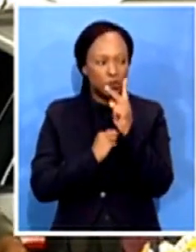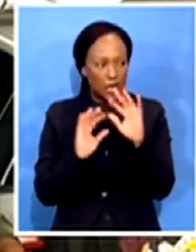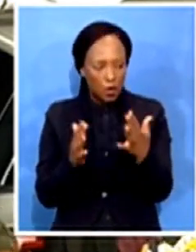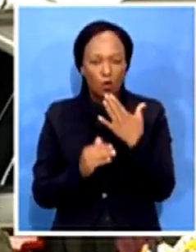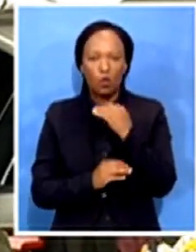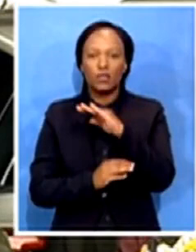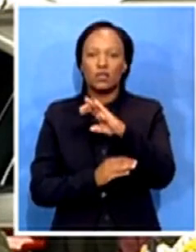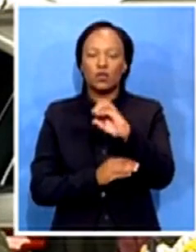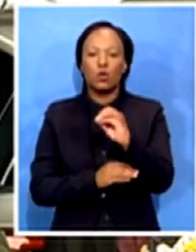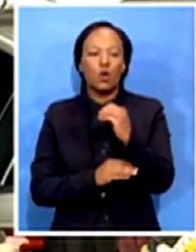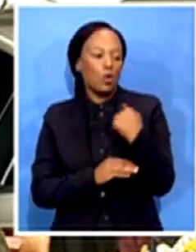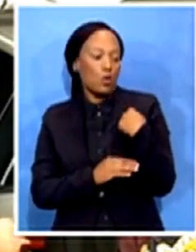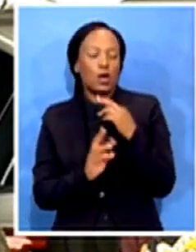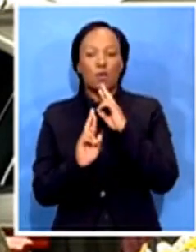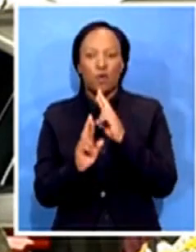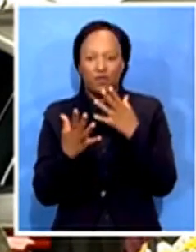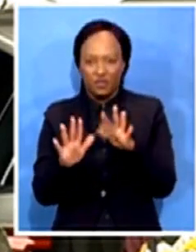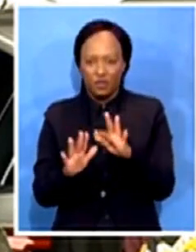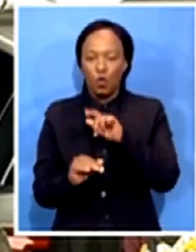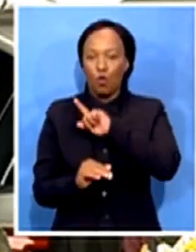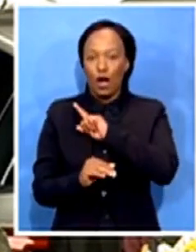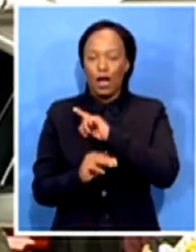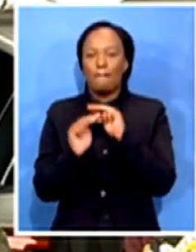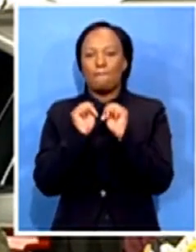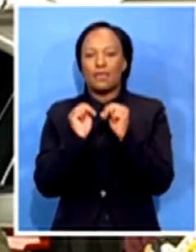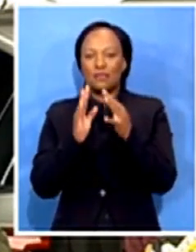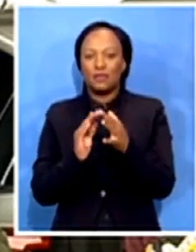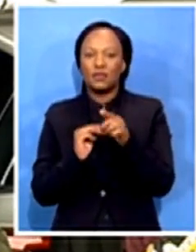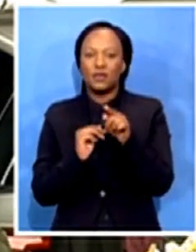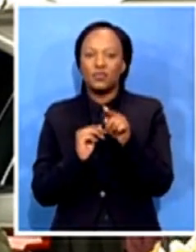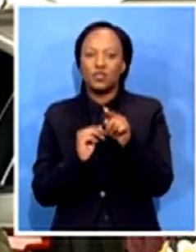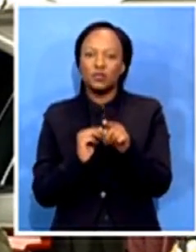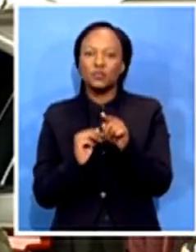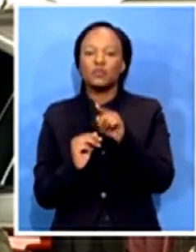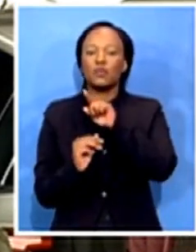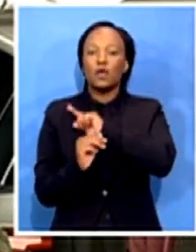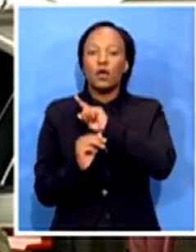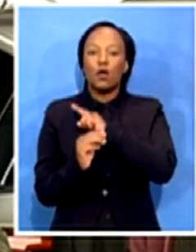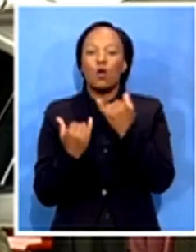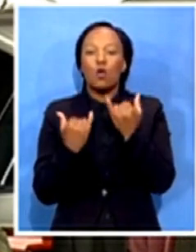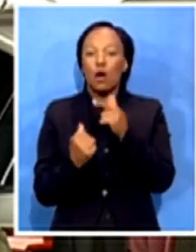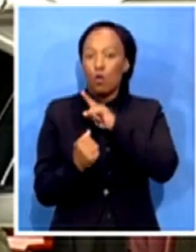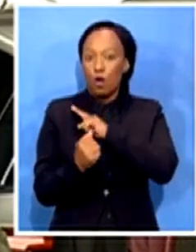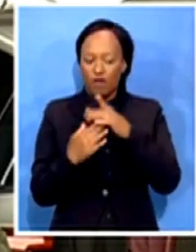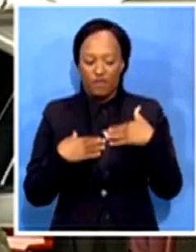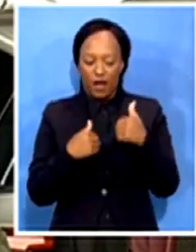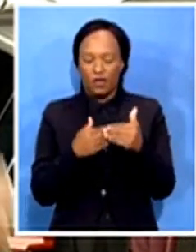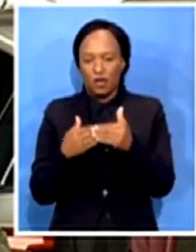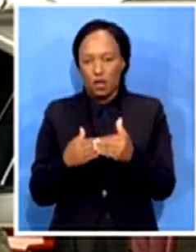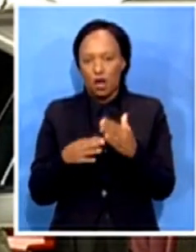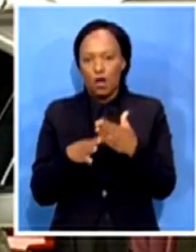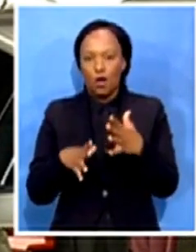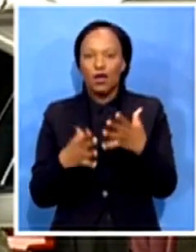the management here has been able to talk to the healthcare workers who were supposed to be going on leave. You can imagine